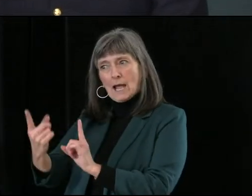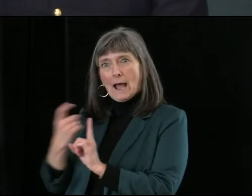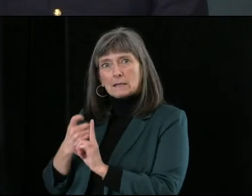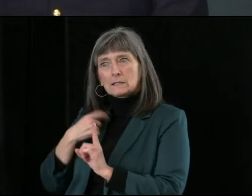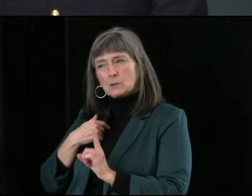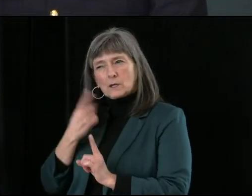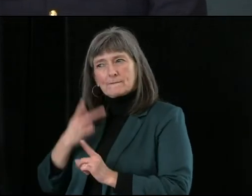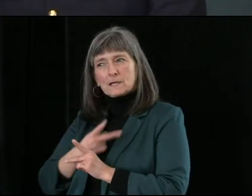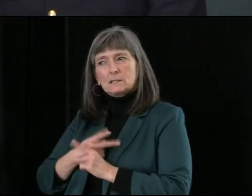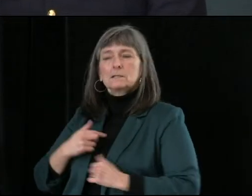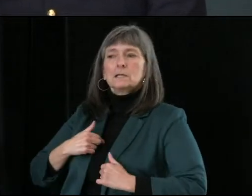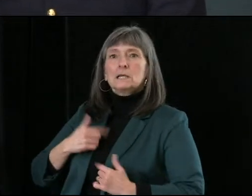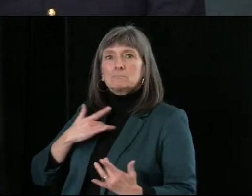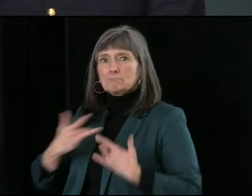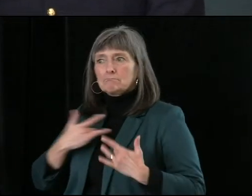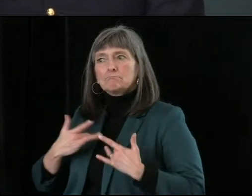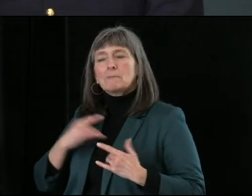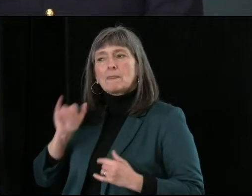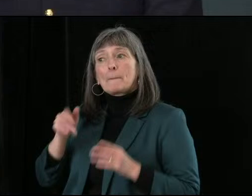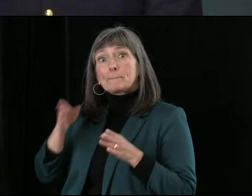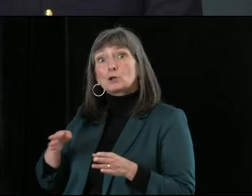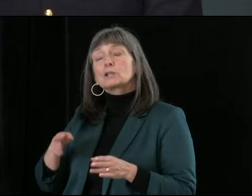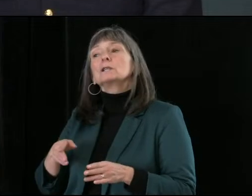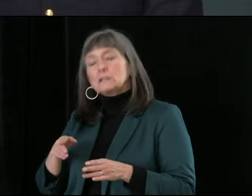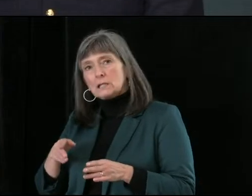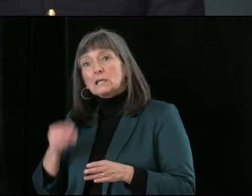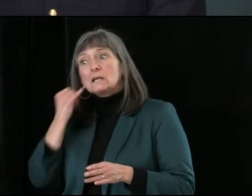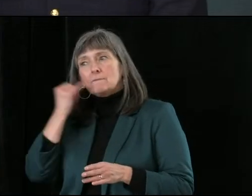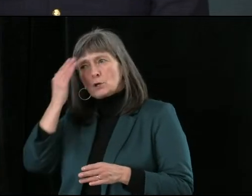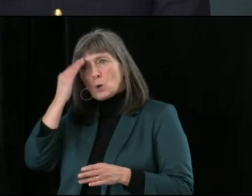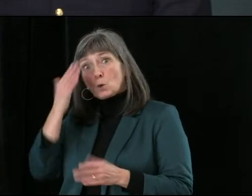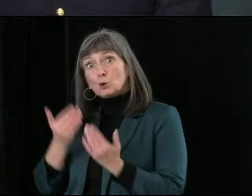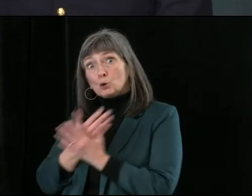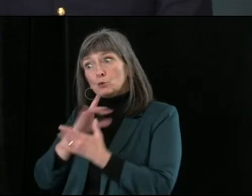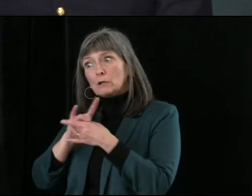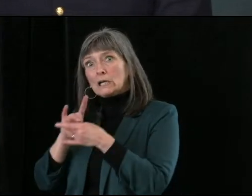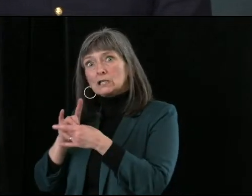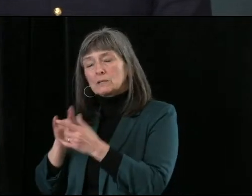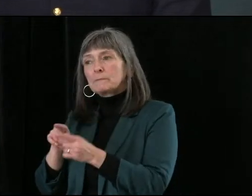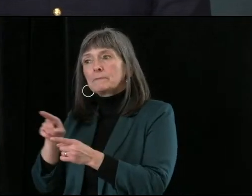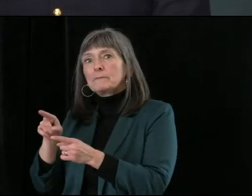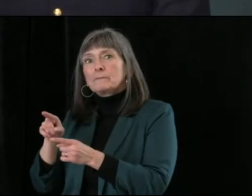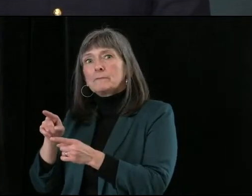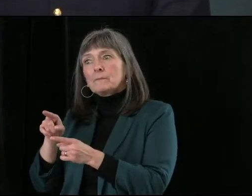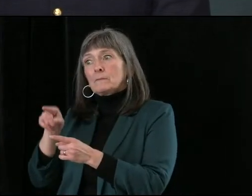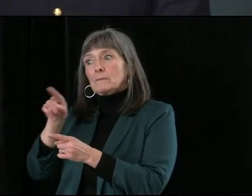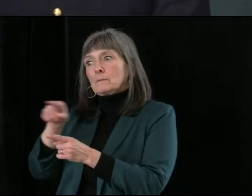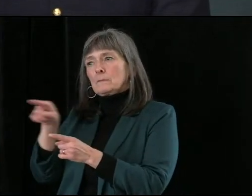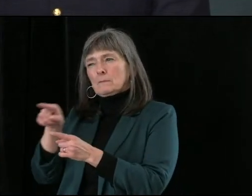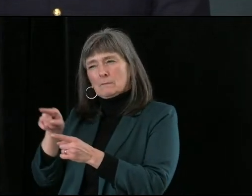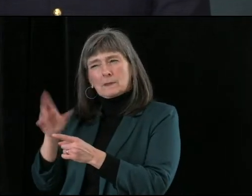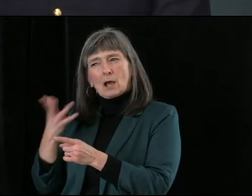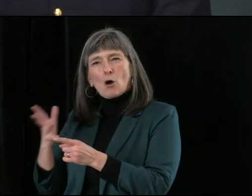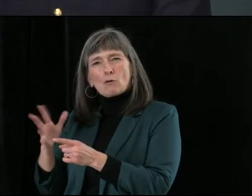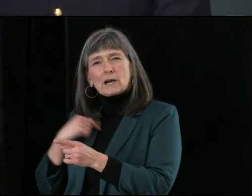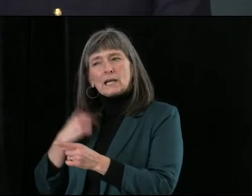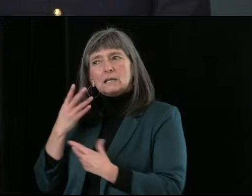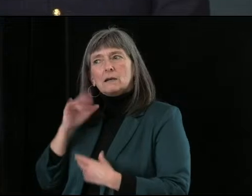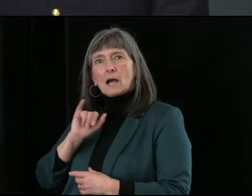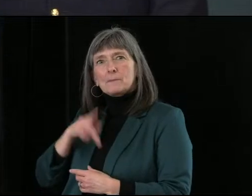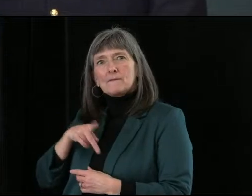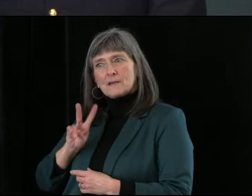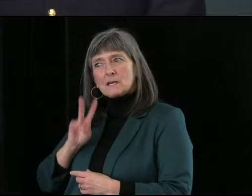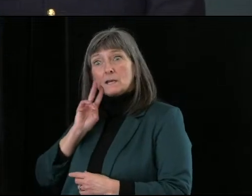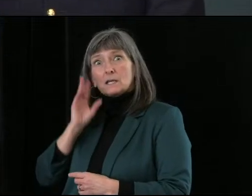at risk of intimate partner violence if we know they are in a relationship with someone with an abusive past. As